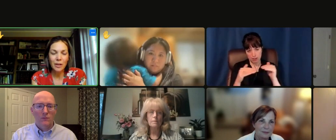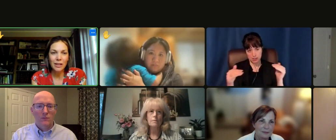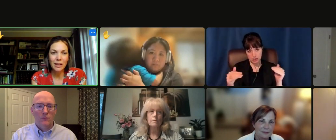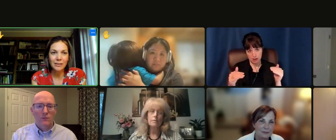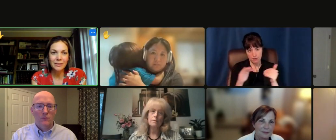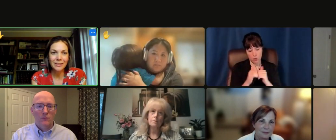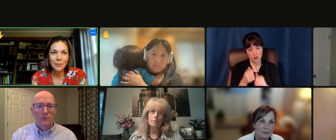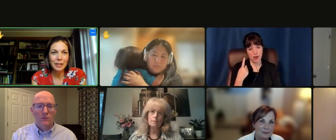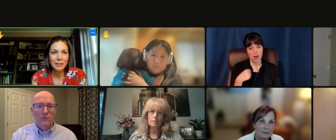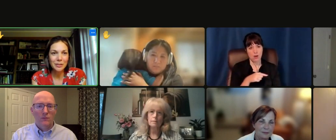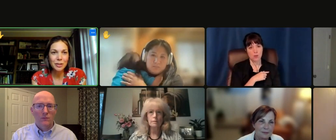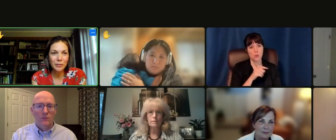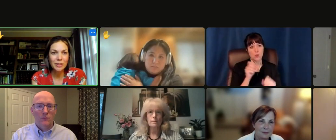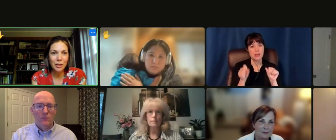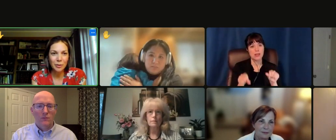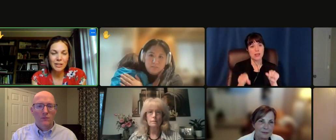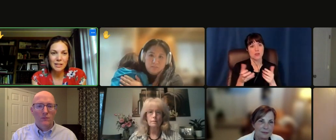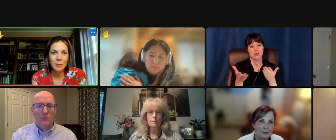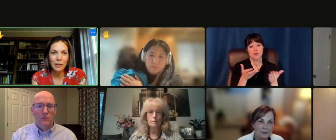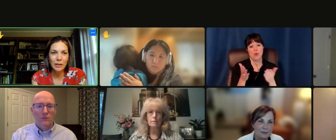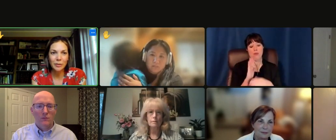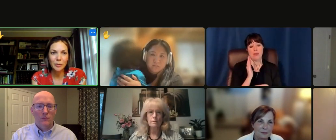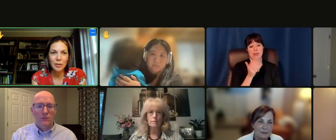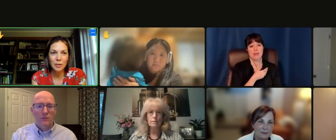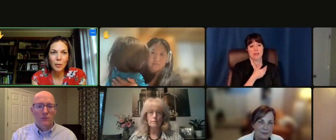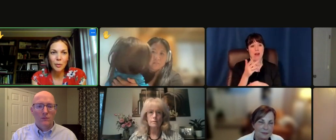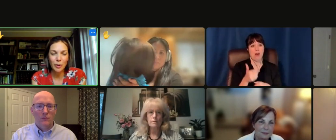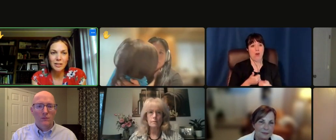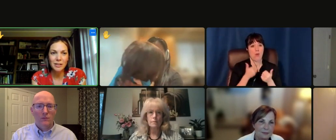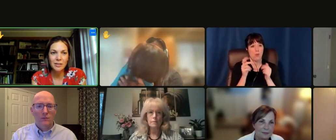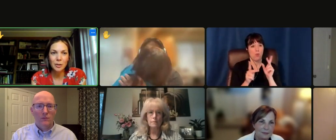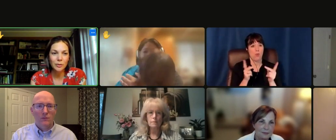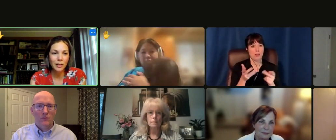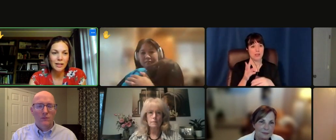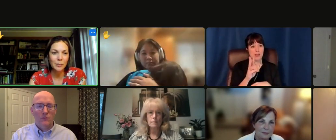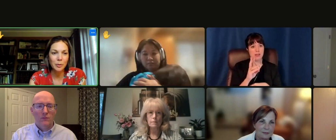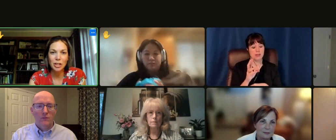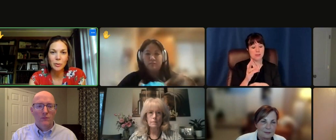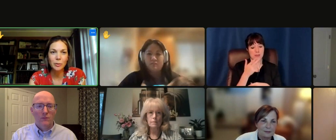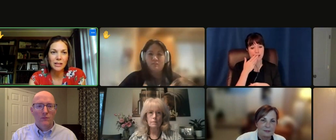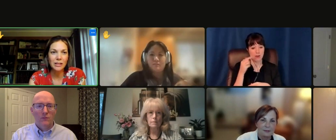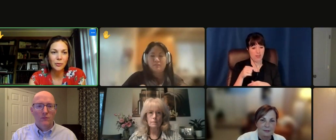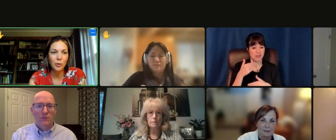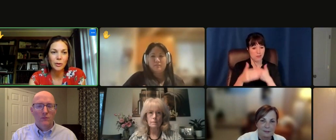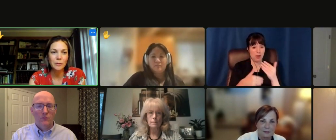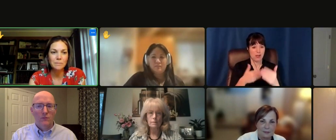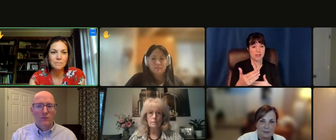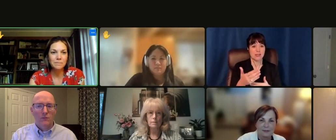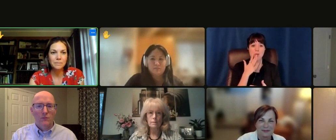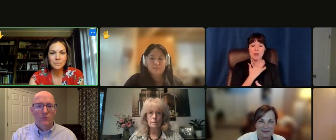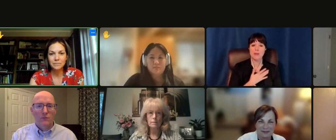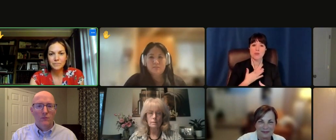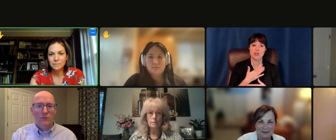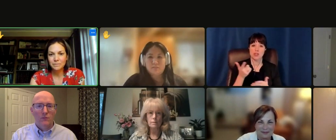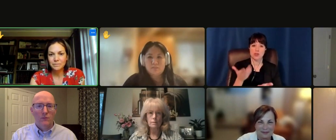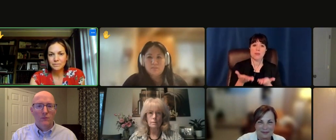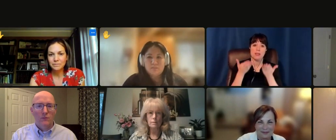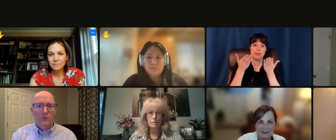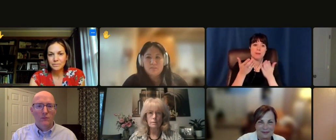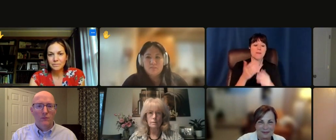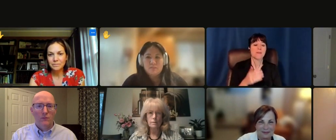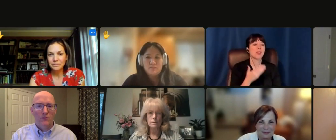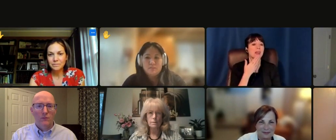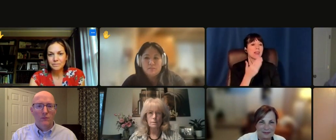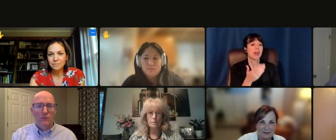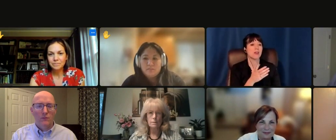how we can service our residents better through this whole process. So I appreciate you bringing this forward. Thank you,